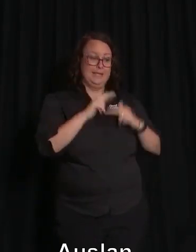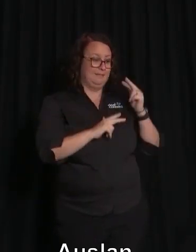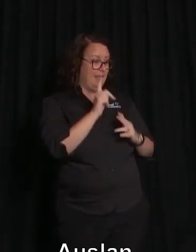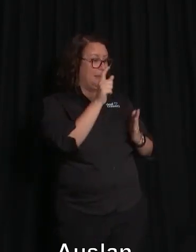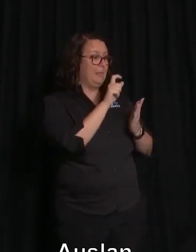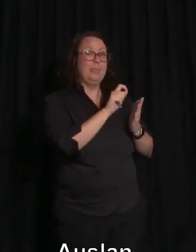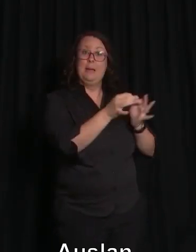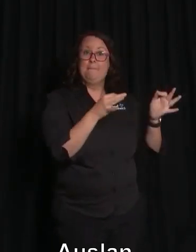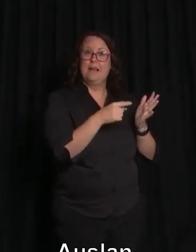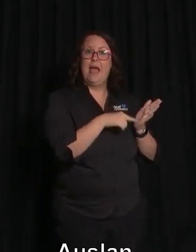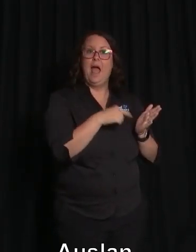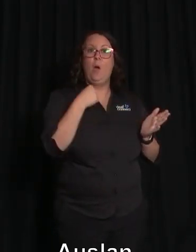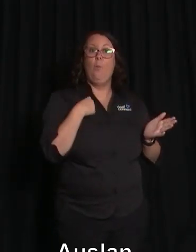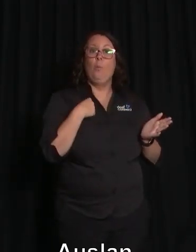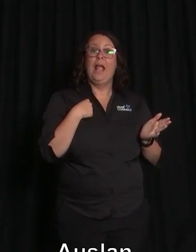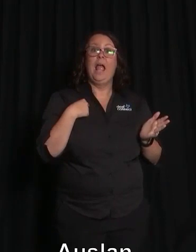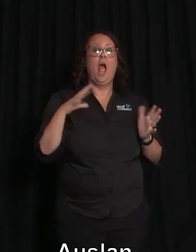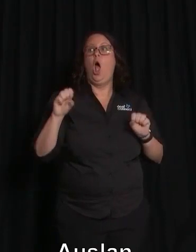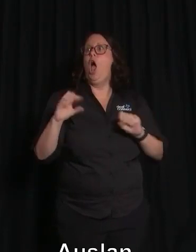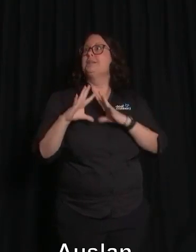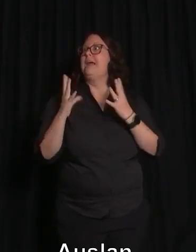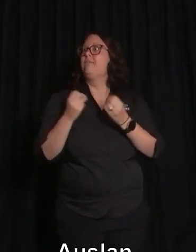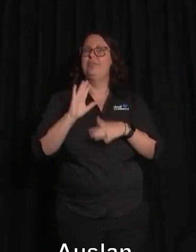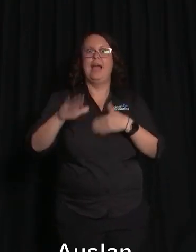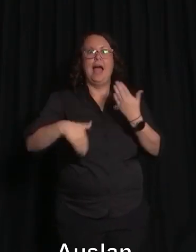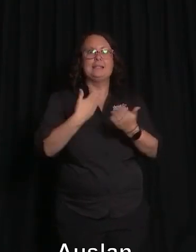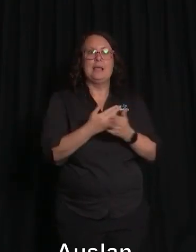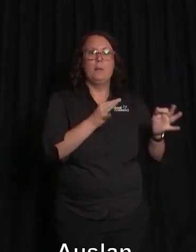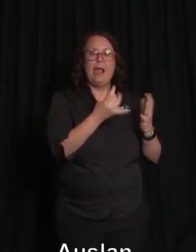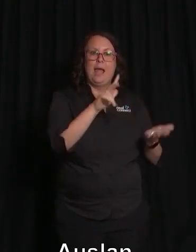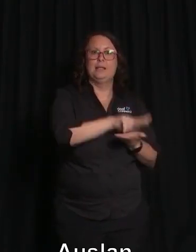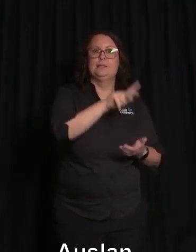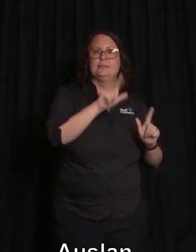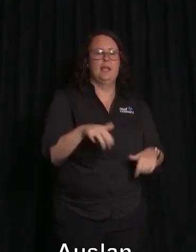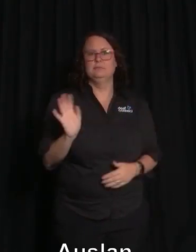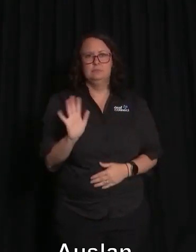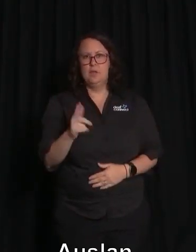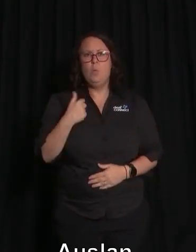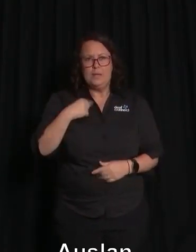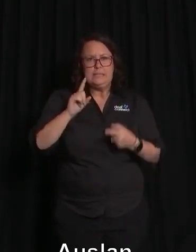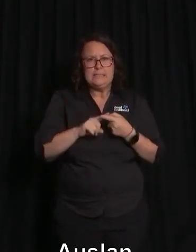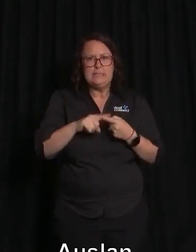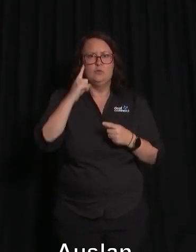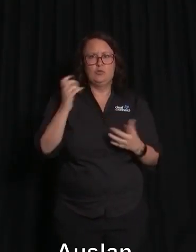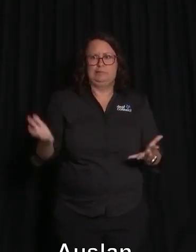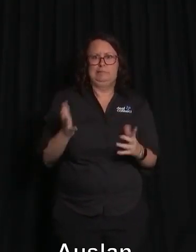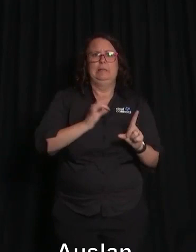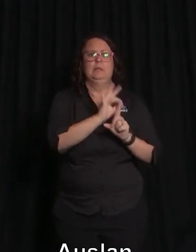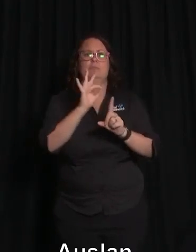on our laurels while we await for it to be done. Sensible, critical work must and will continue to improve the